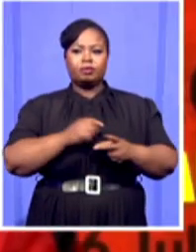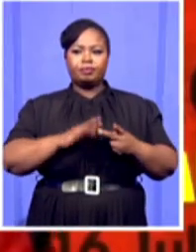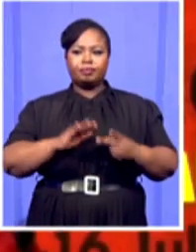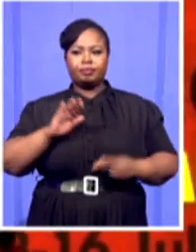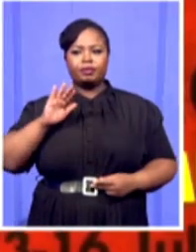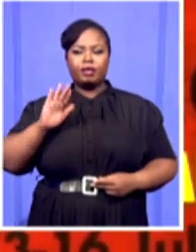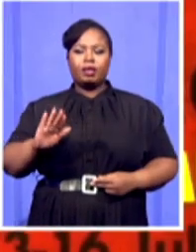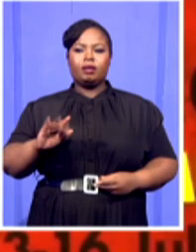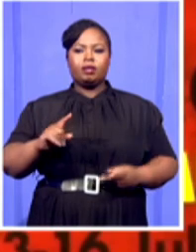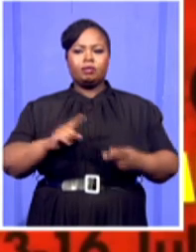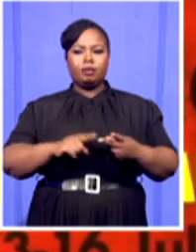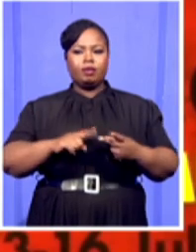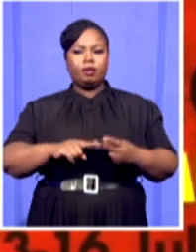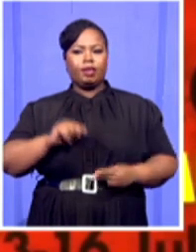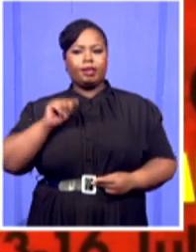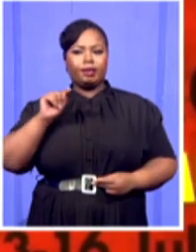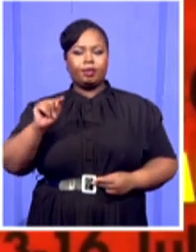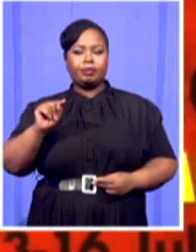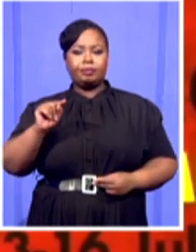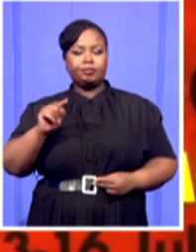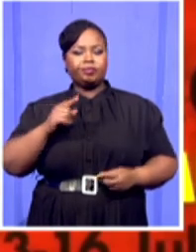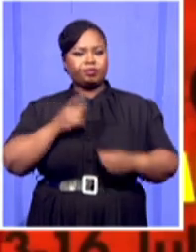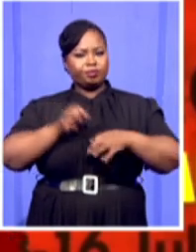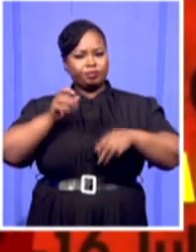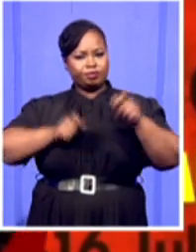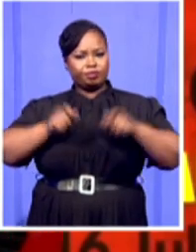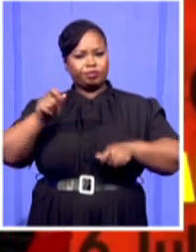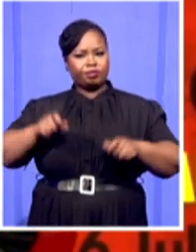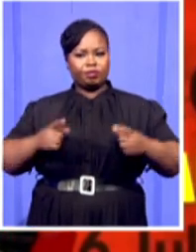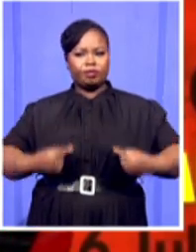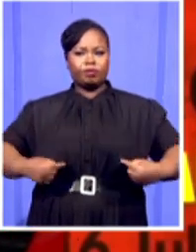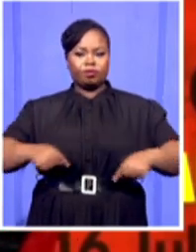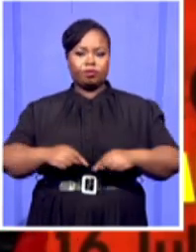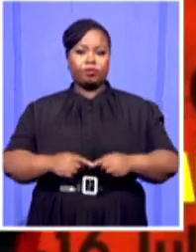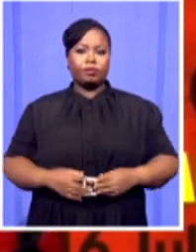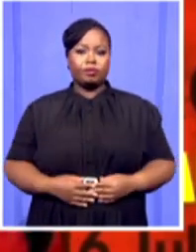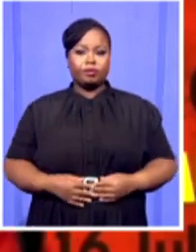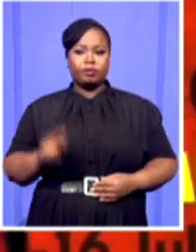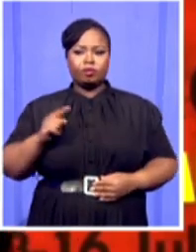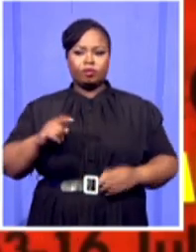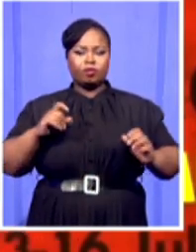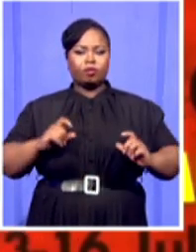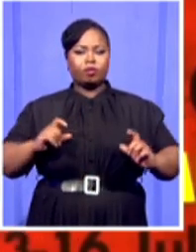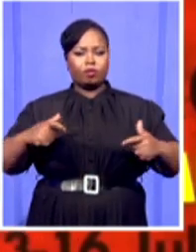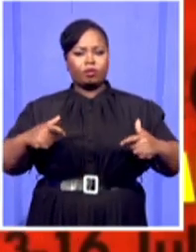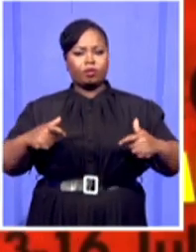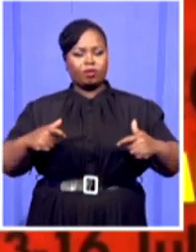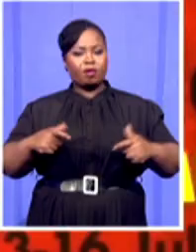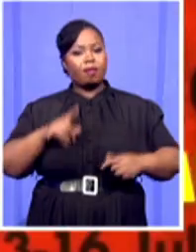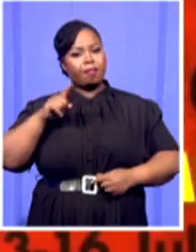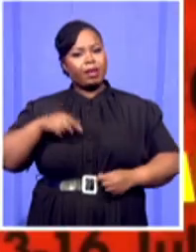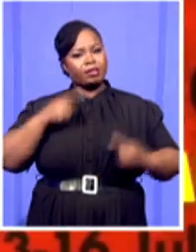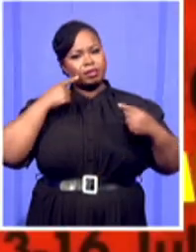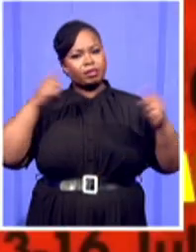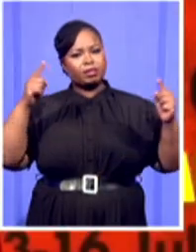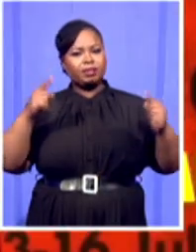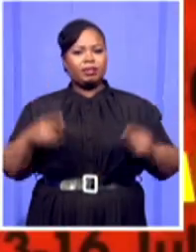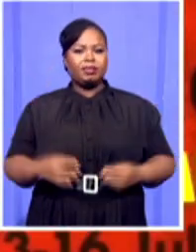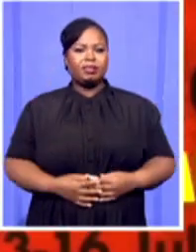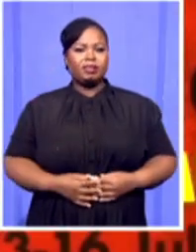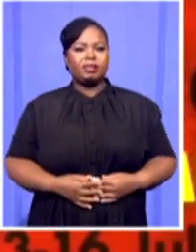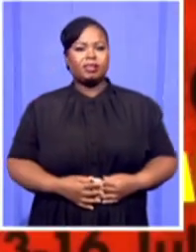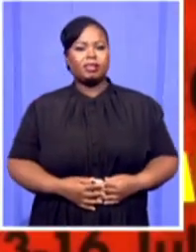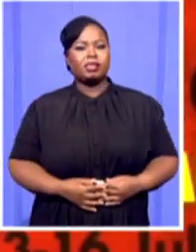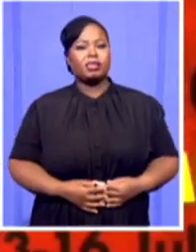the hopeless masses of our people. This Congress must set a tone,